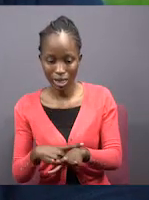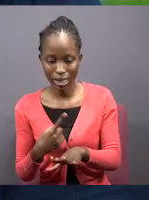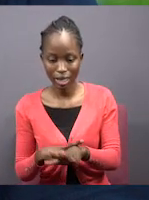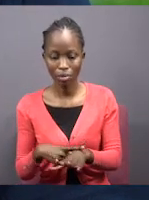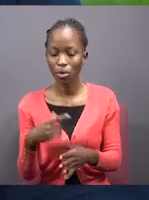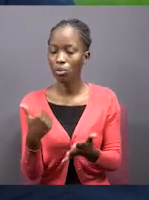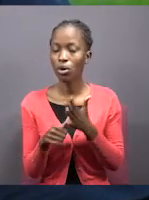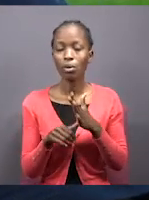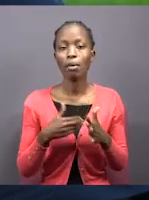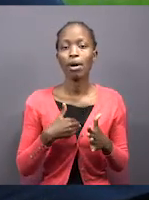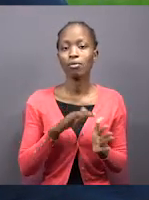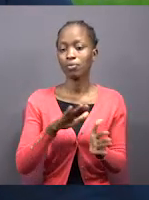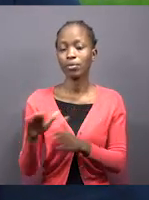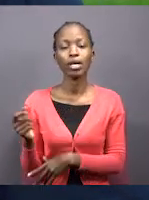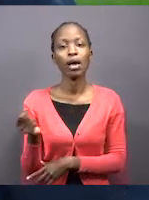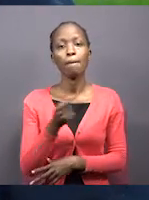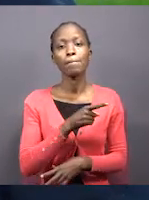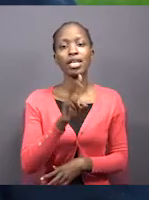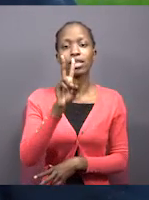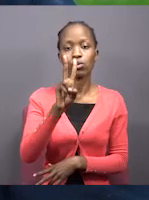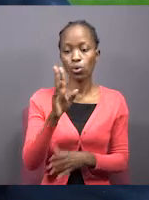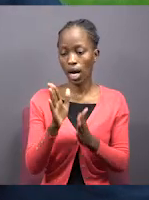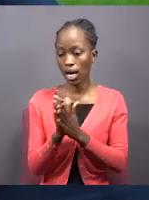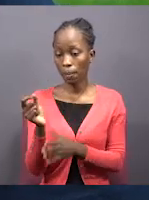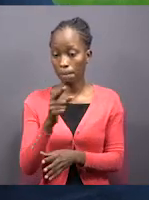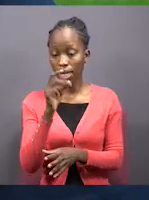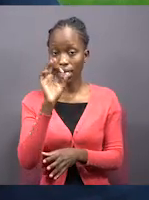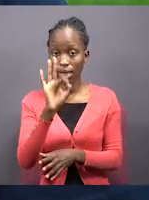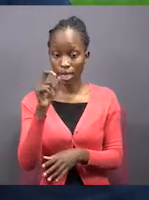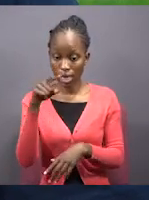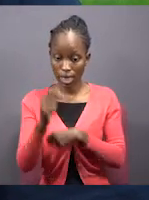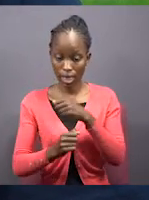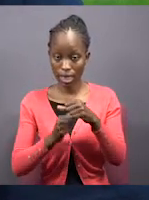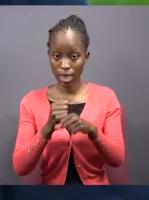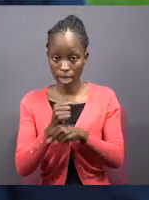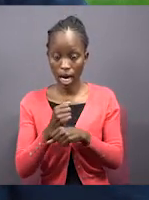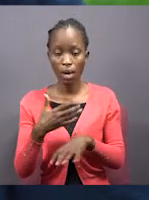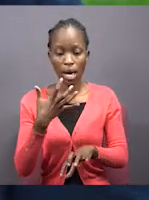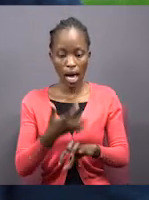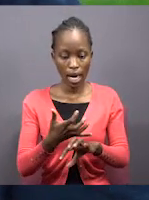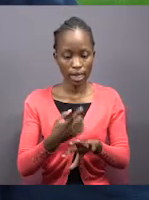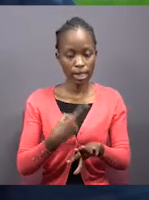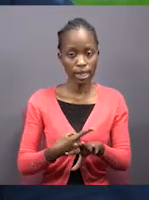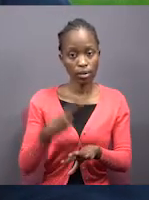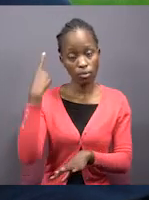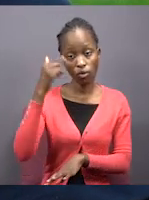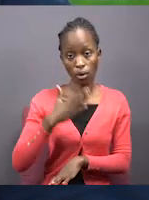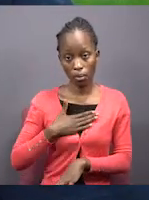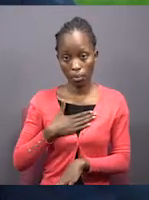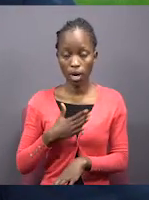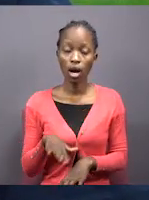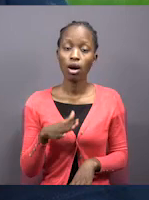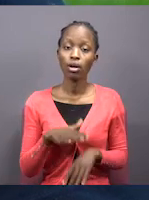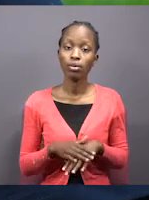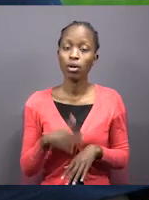February and March this year has been a hard time for me. Let me tell you, loving boys and girls, me and